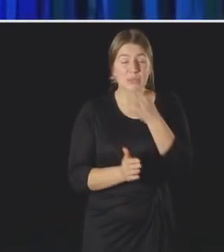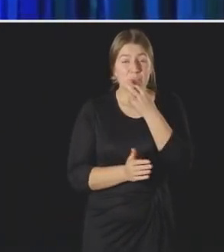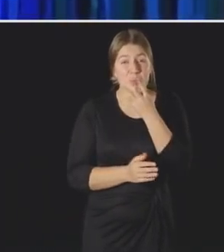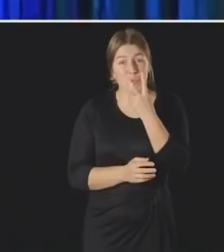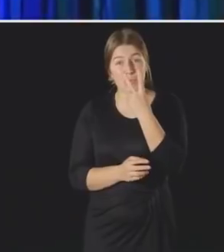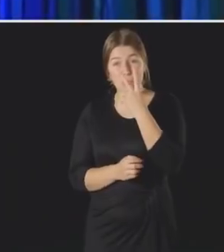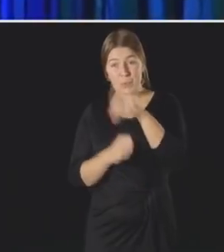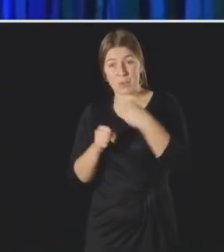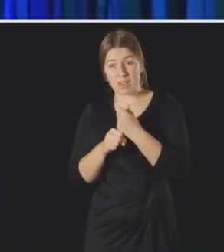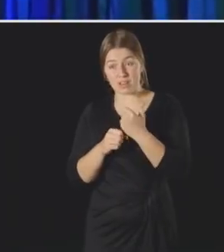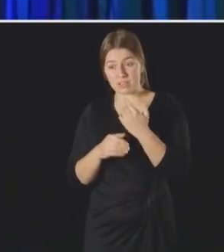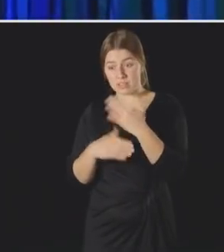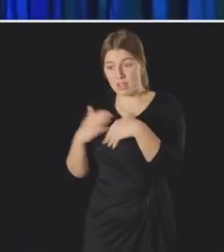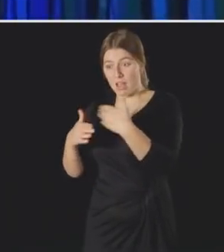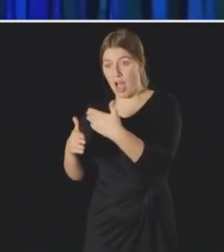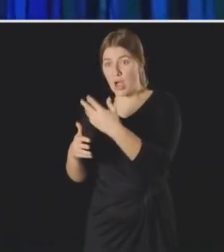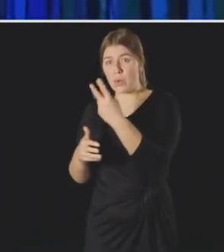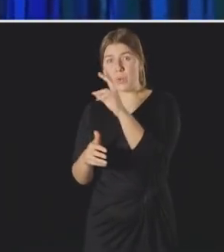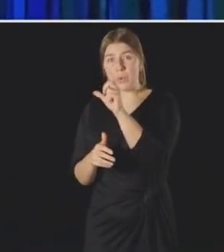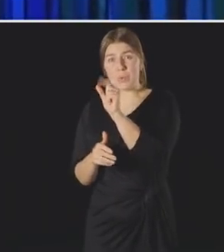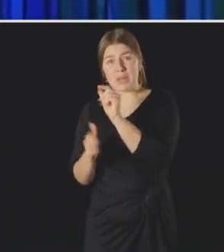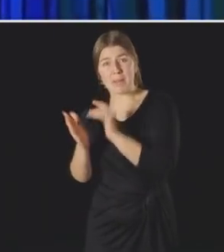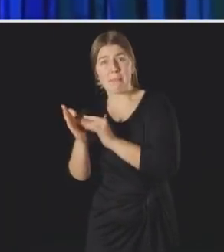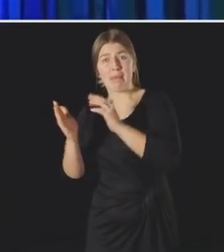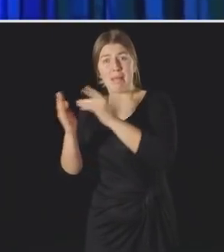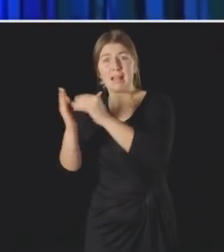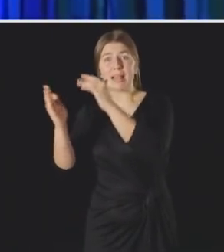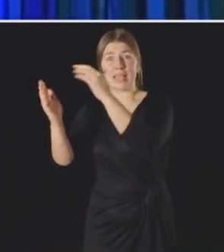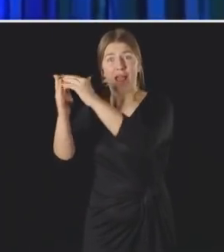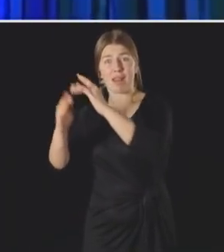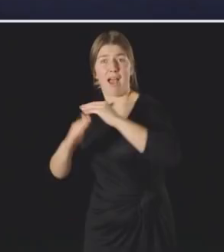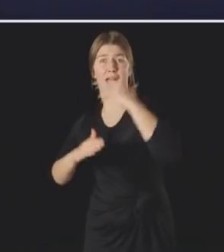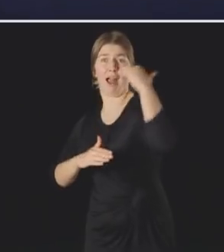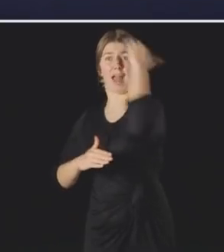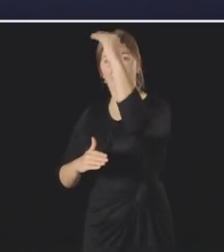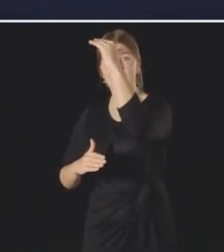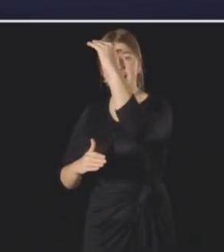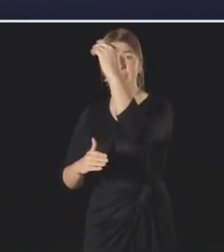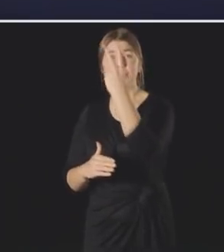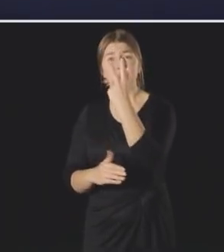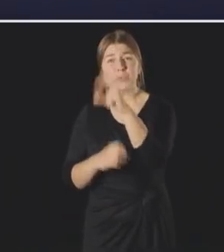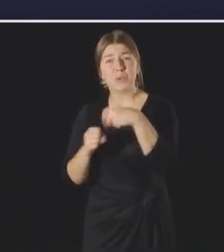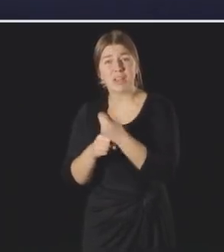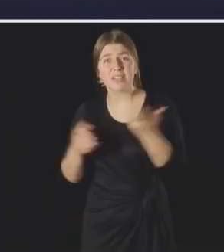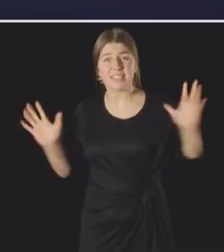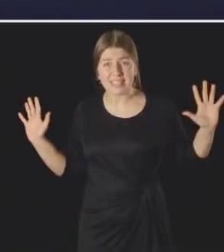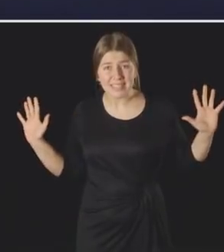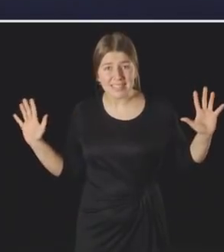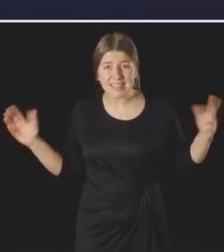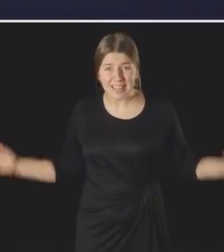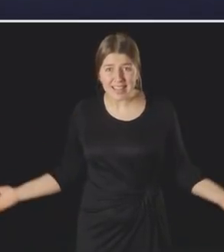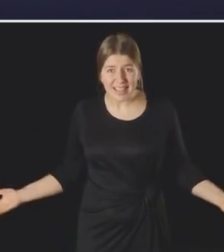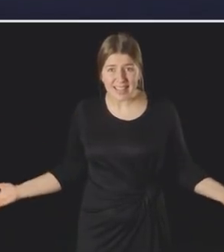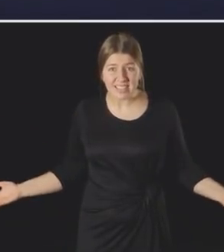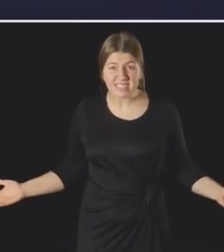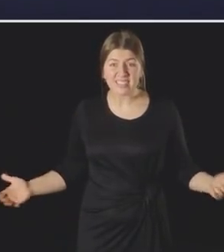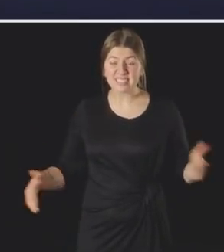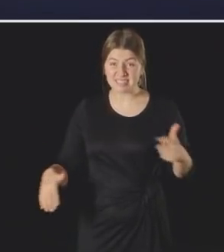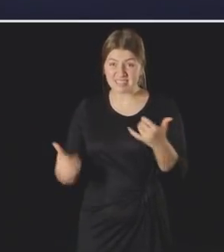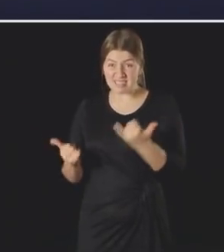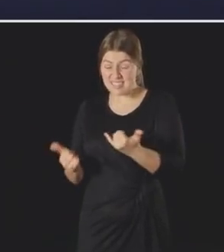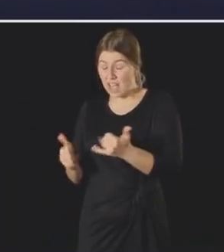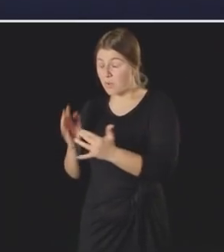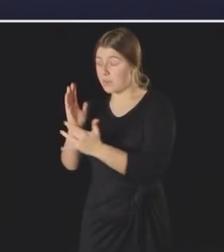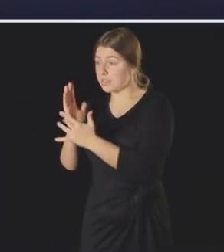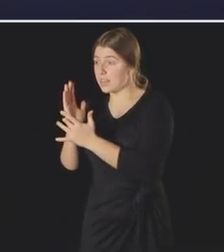that we're on track for 20 billion devices in 2020. That's in just 2 years. As time passes, this